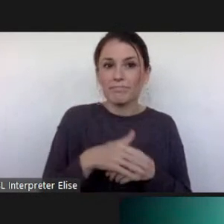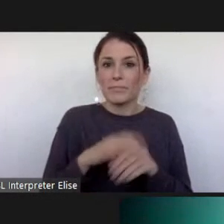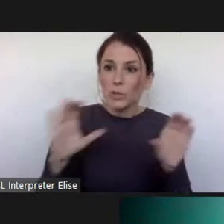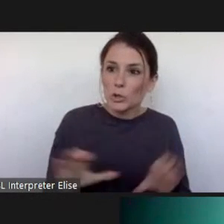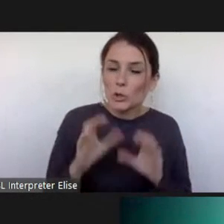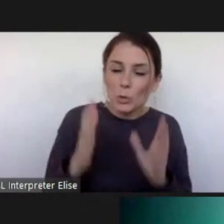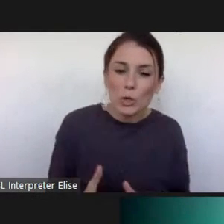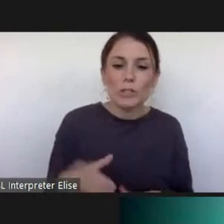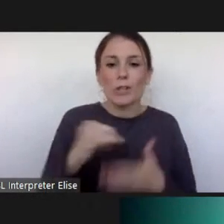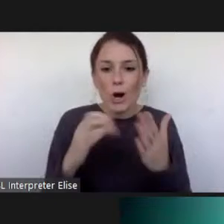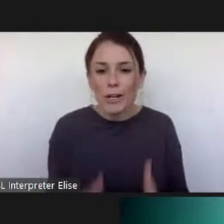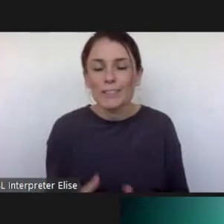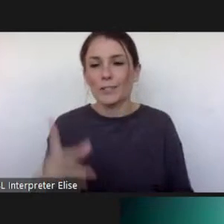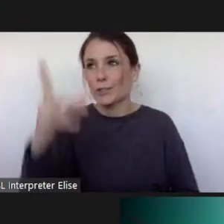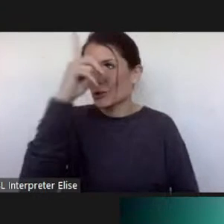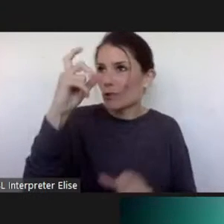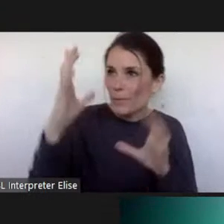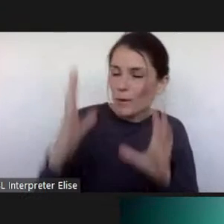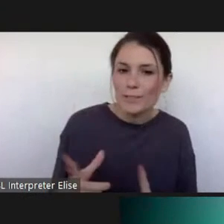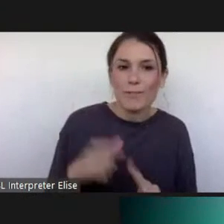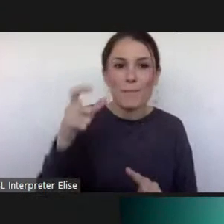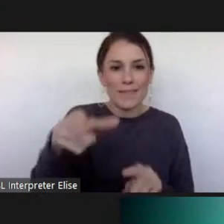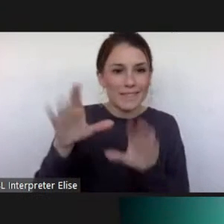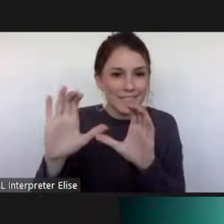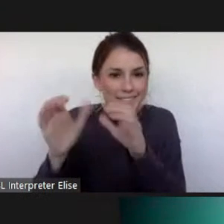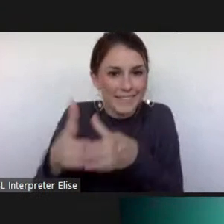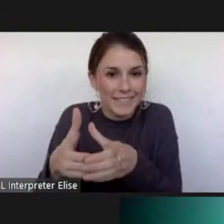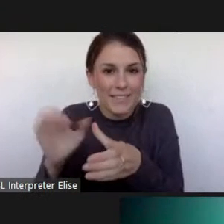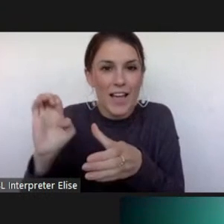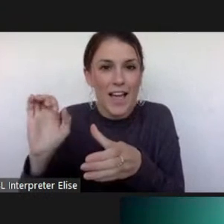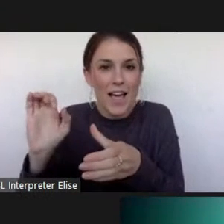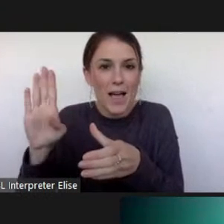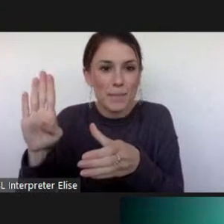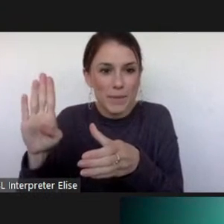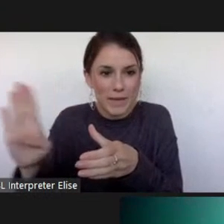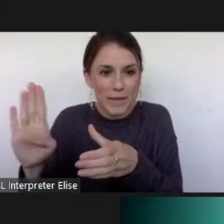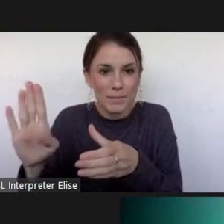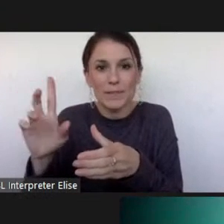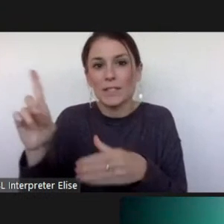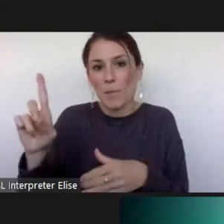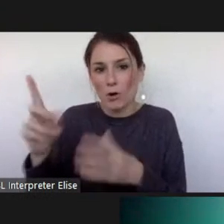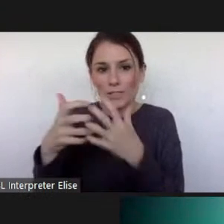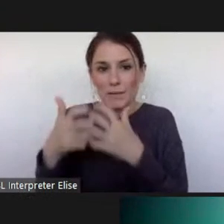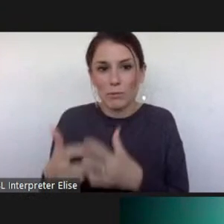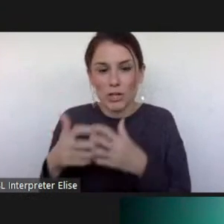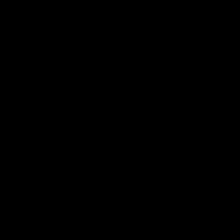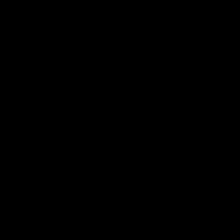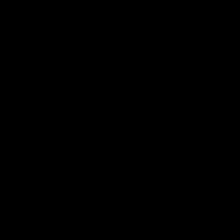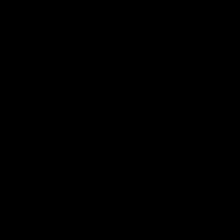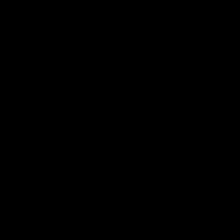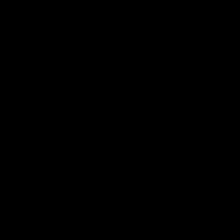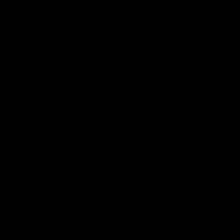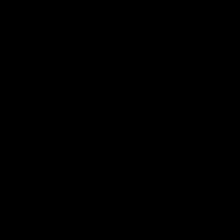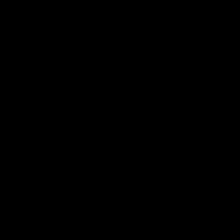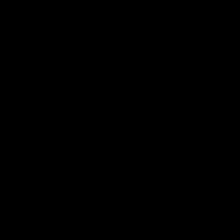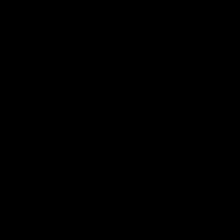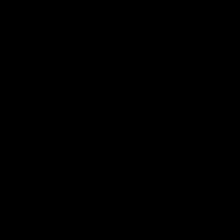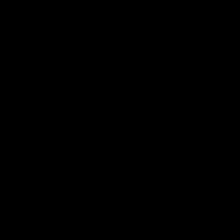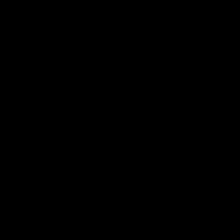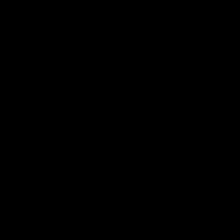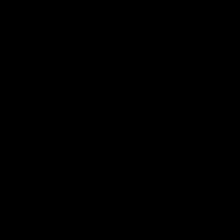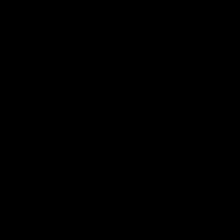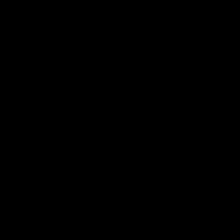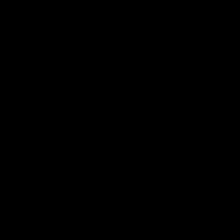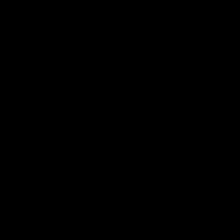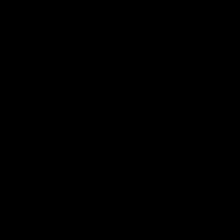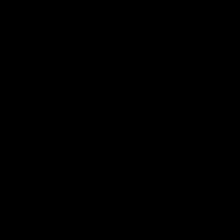dreamers from the current cohort of Eyebeam's Democracy Machine, I want to thank you all for being here and to welcome